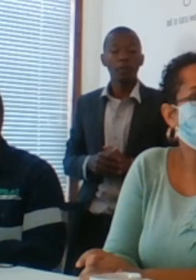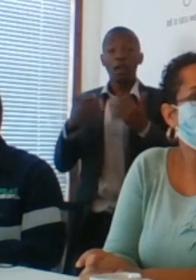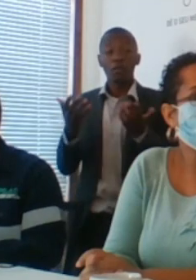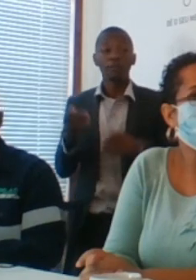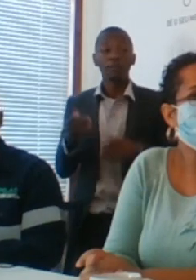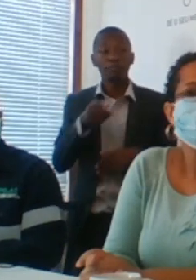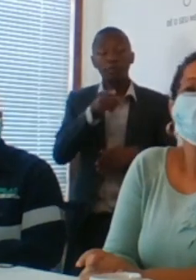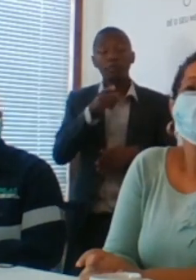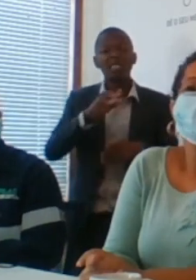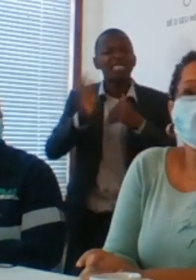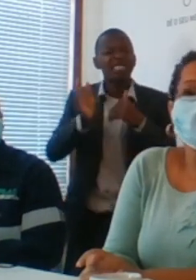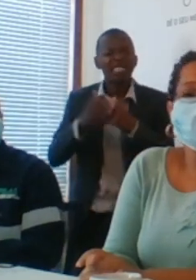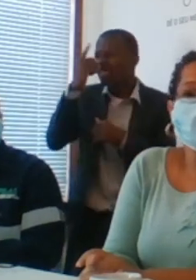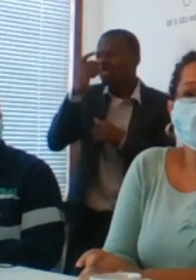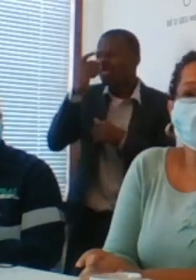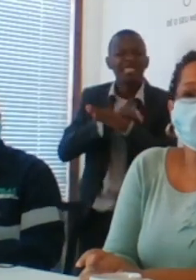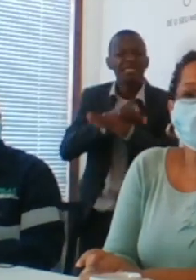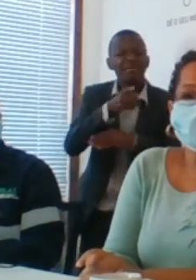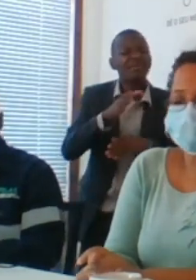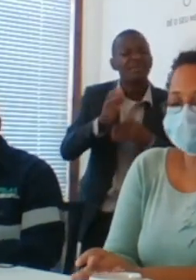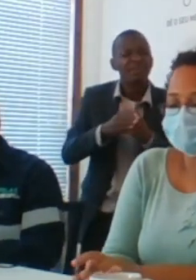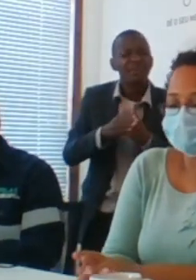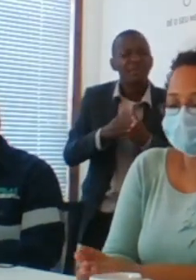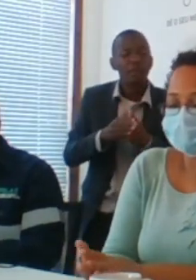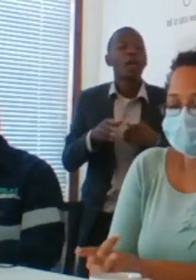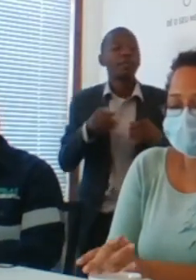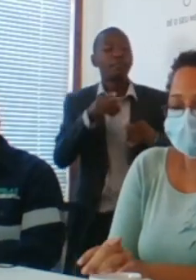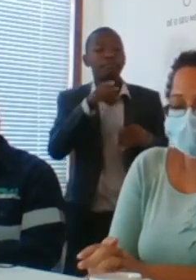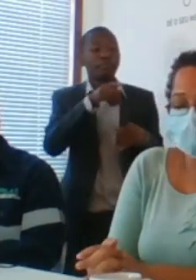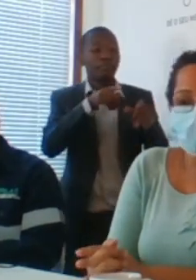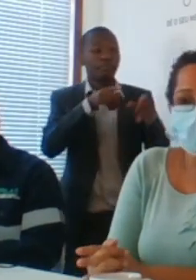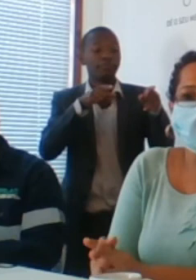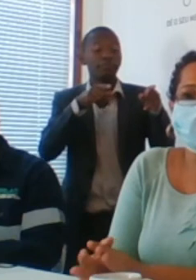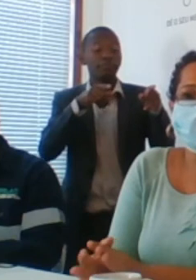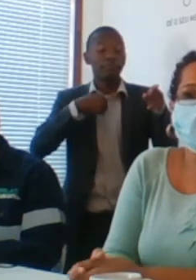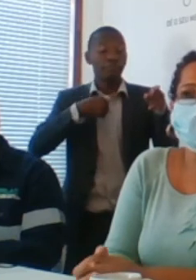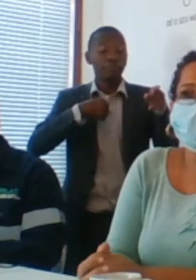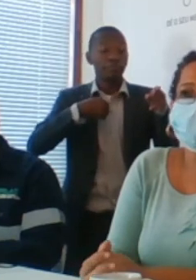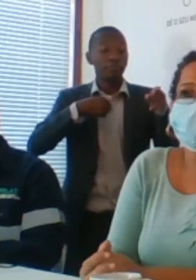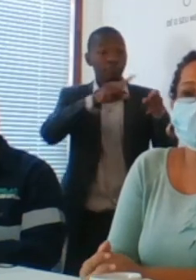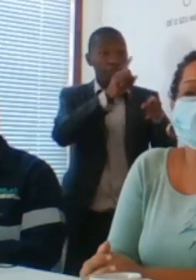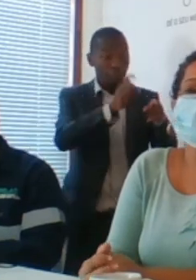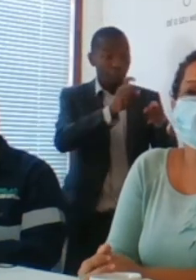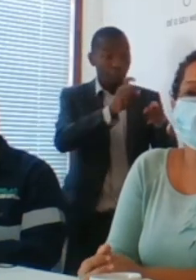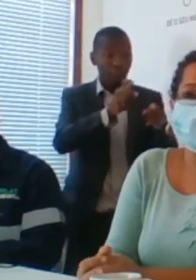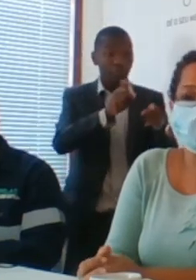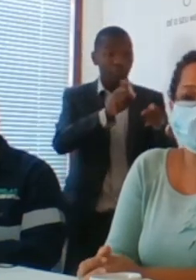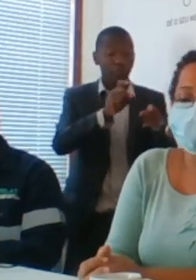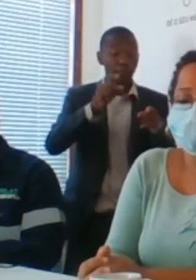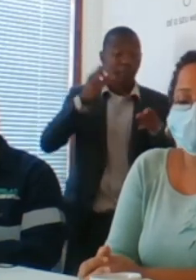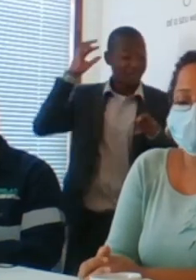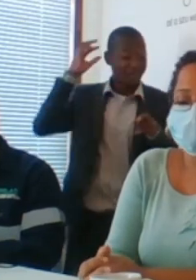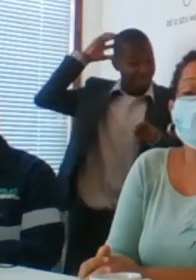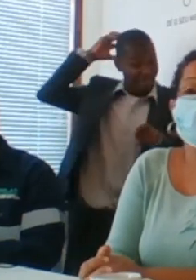that question again? Yes. To continue with Lino's comment, I would like to say that if your brain